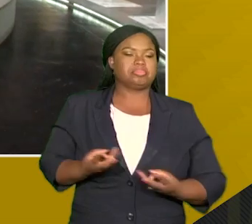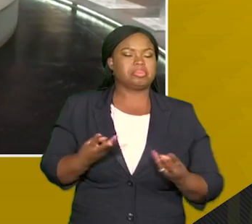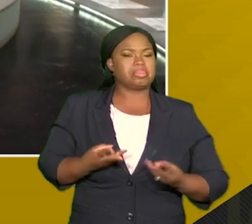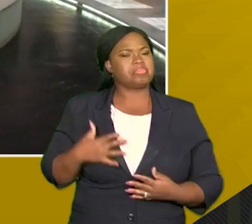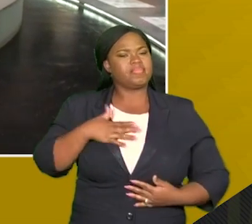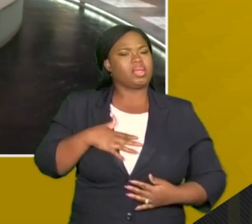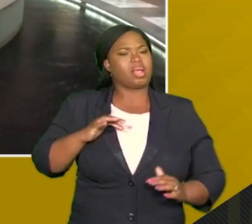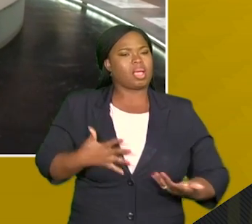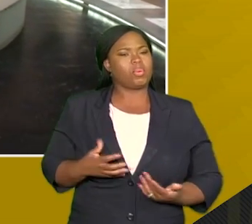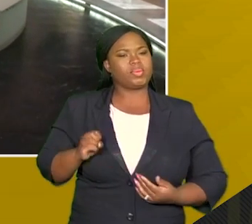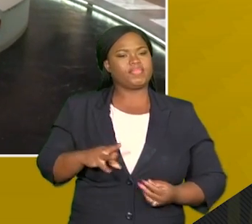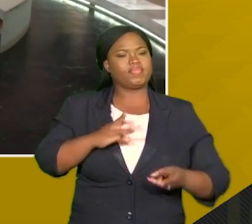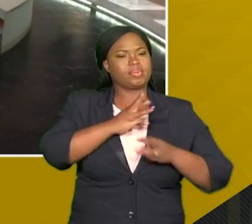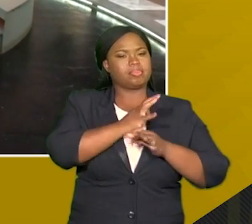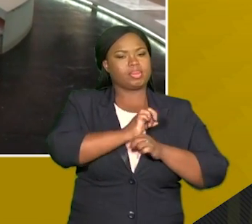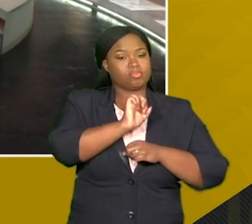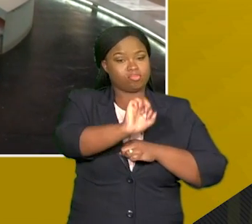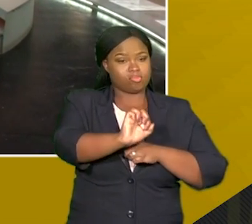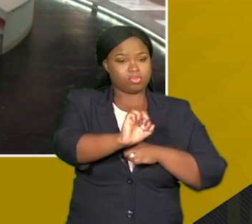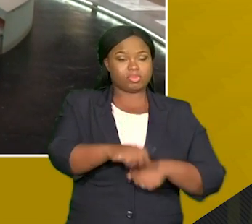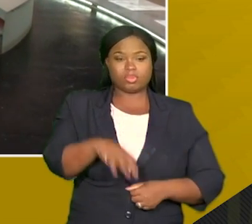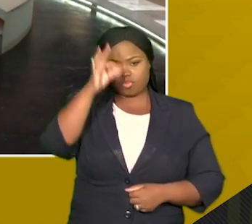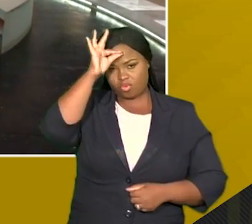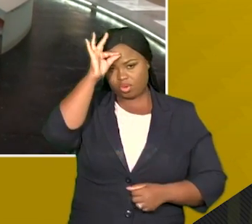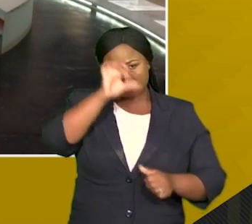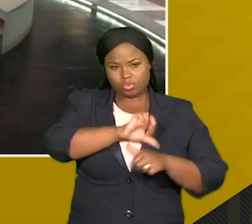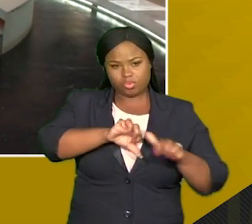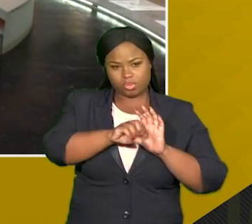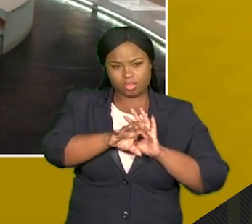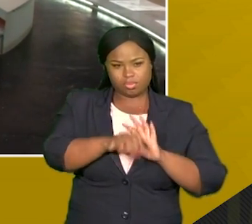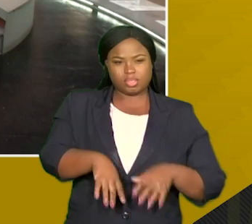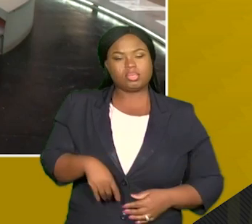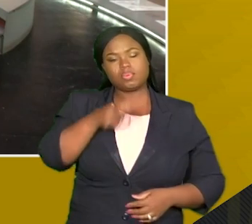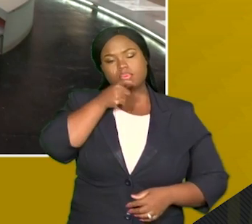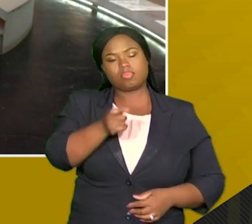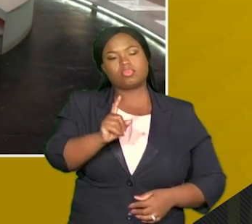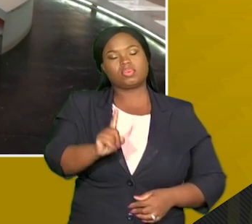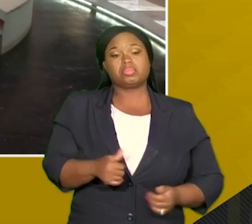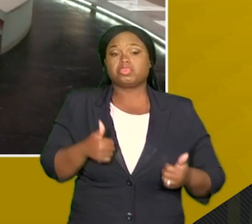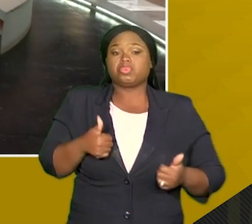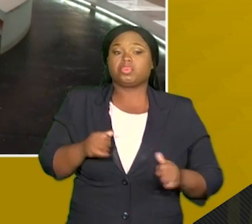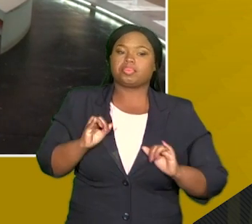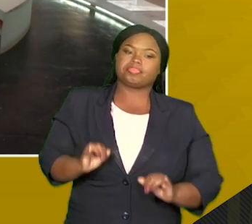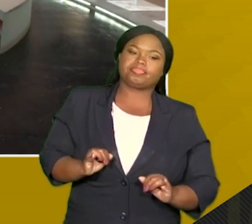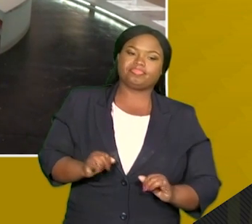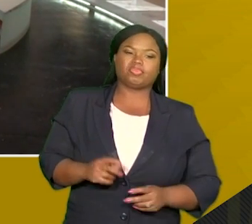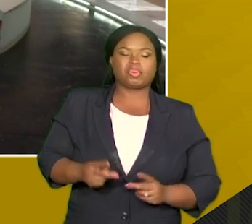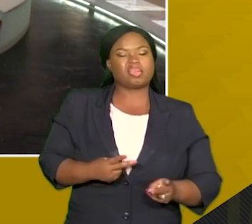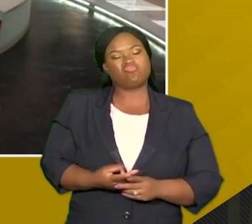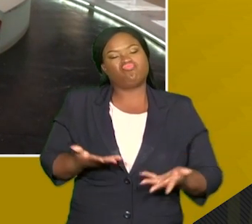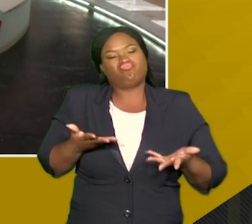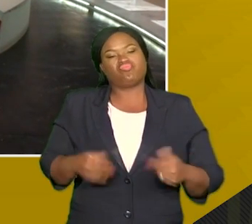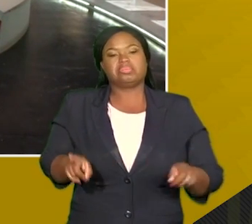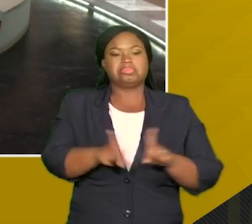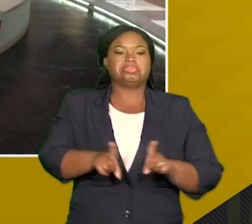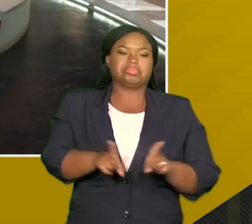ukuba umntwana wephoyisa. Asambe nawe futhi asifundise ekhaya on-social media ukuthi uthini i-comment yakhe, is it a good thing or bad thing? Or it's just okay, kuyafana